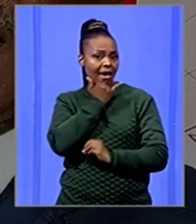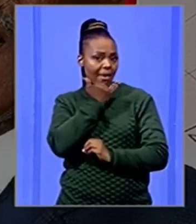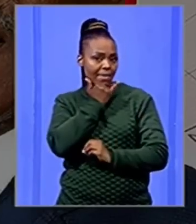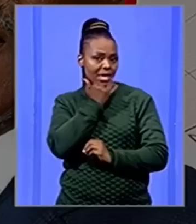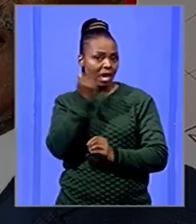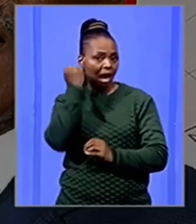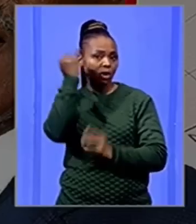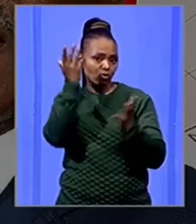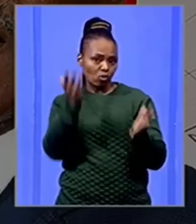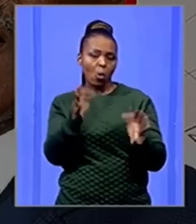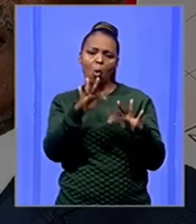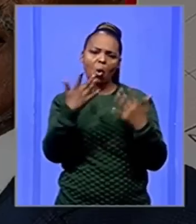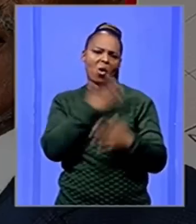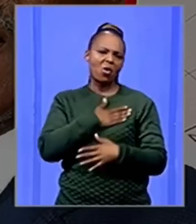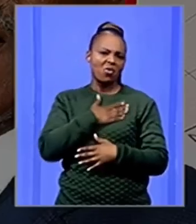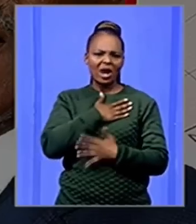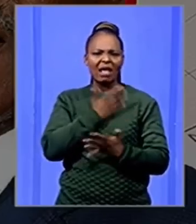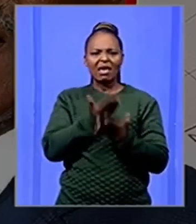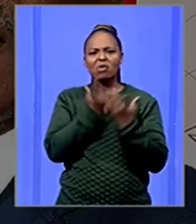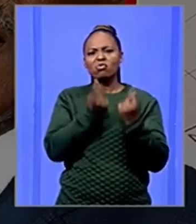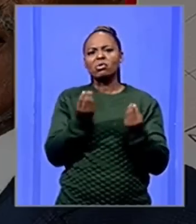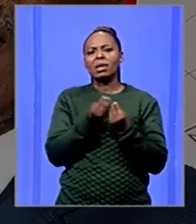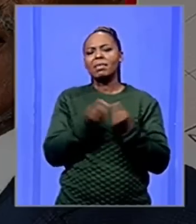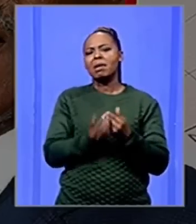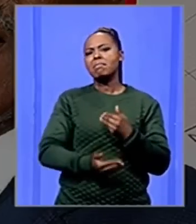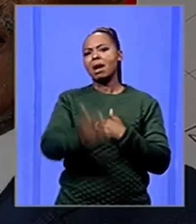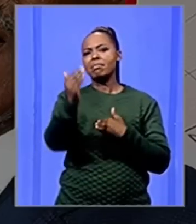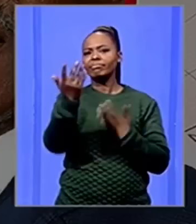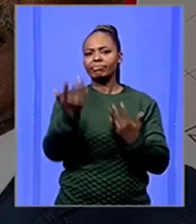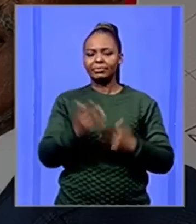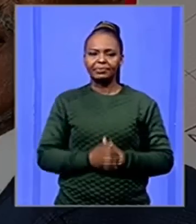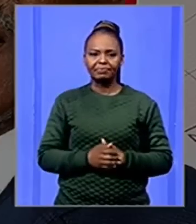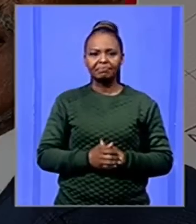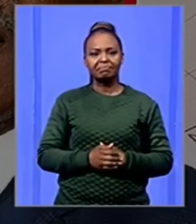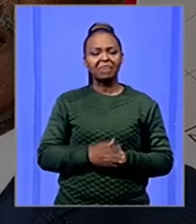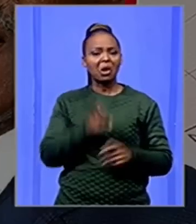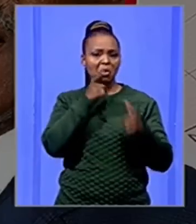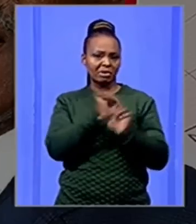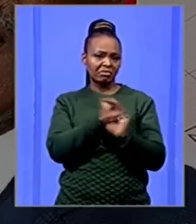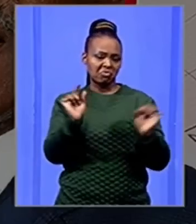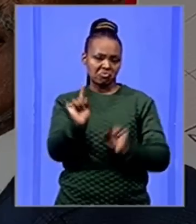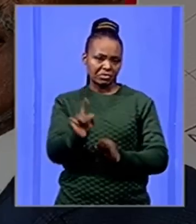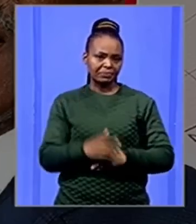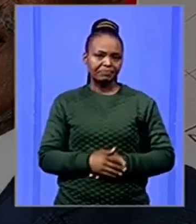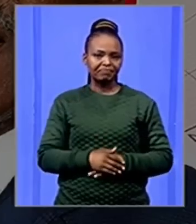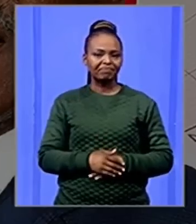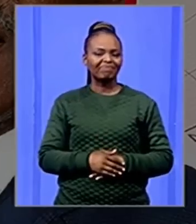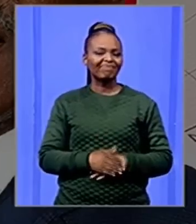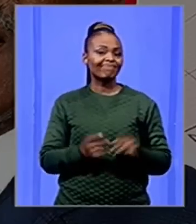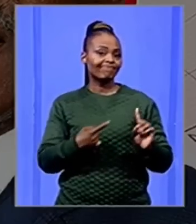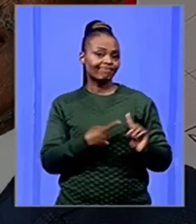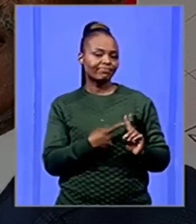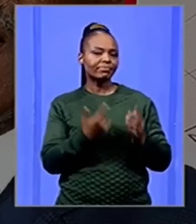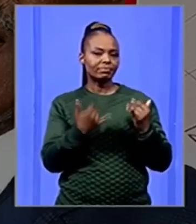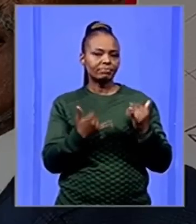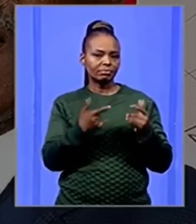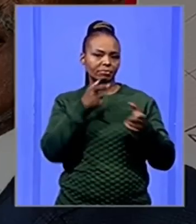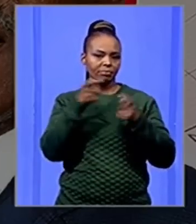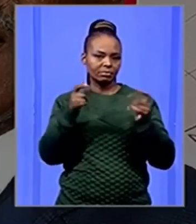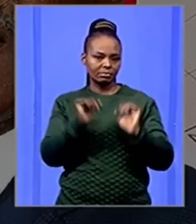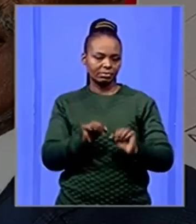kana o akanya gore go dirwe eng maikutlo a gago ke eng ka seno mme o tsibogile jana mo